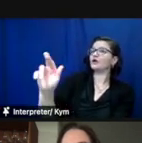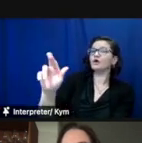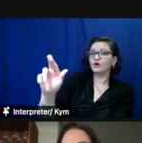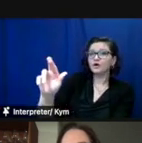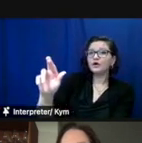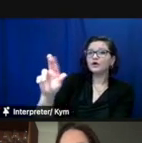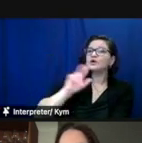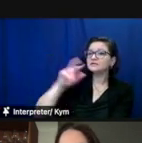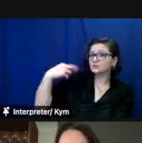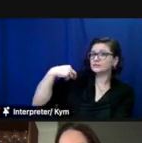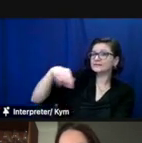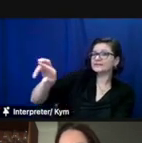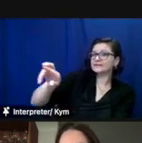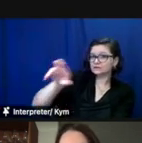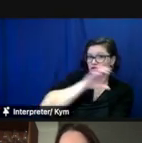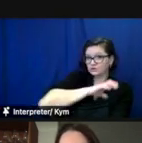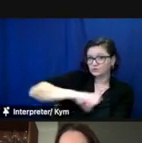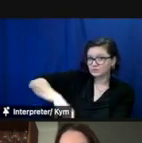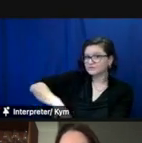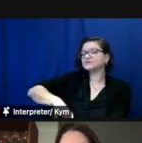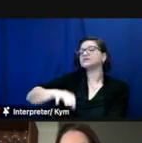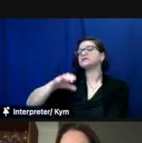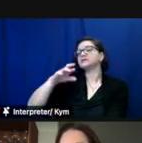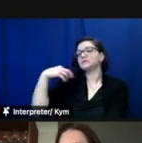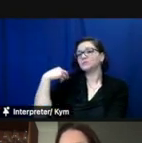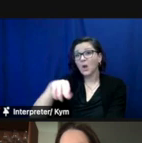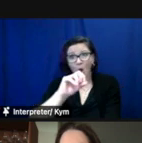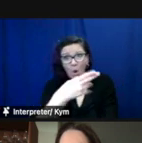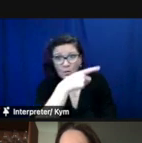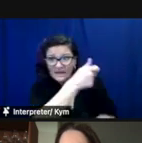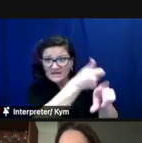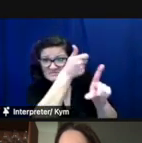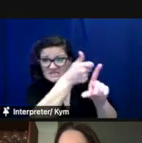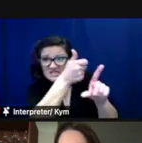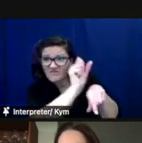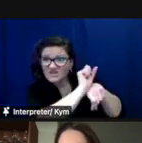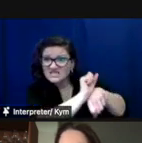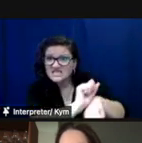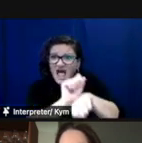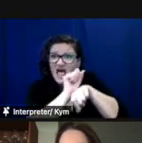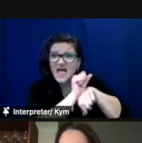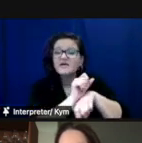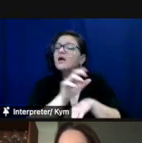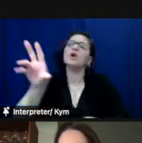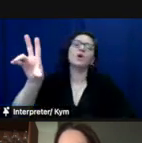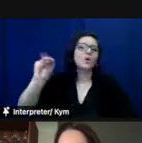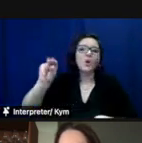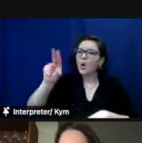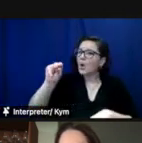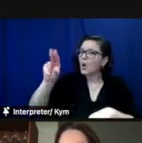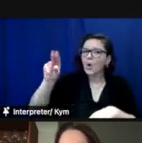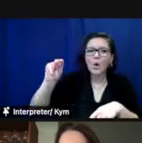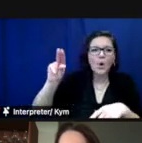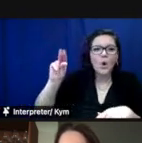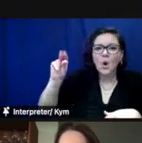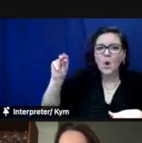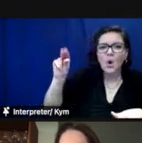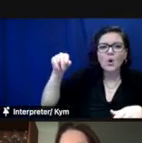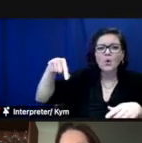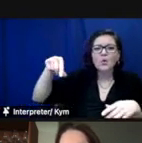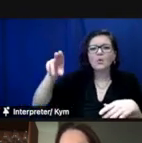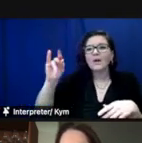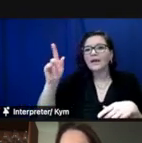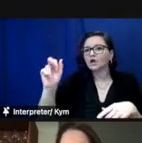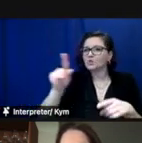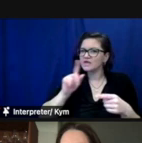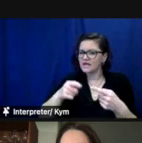it's a Christian religion. Oh, he's a slave? No, he wasn't. He was actually, Quakers were very opposed to slavery. They were